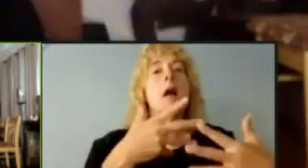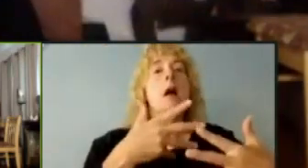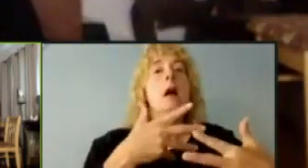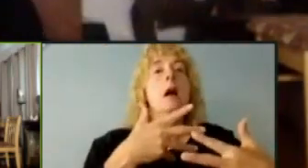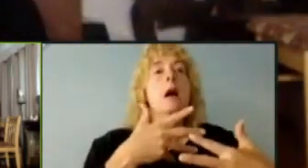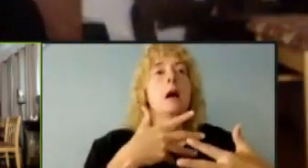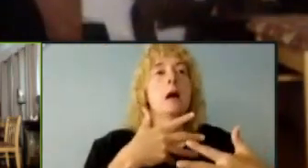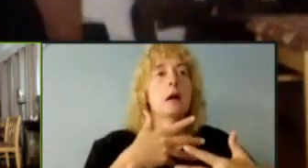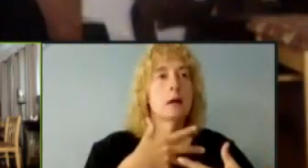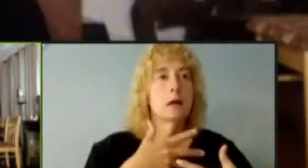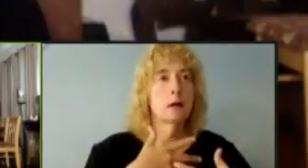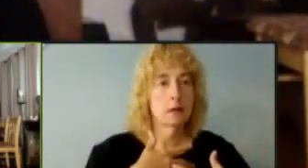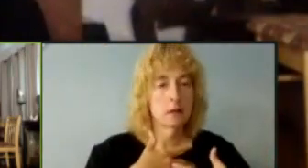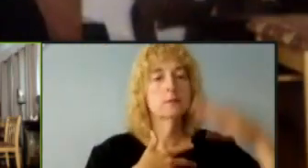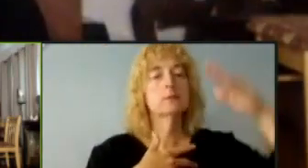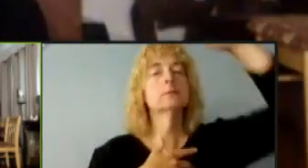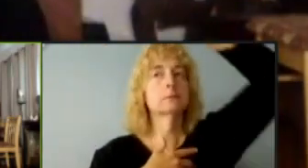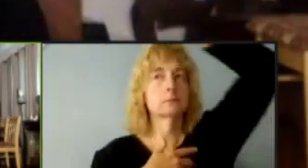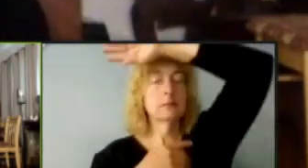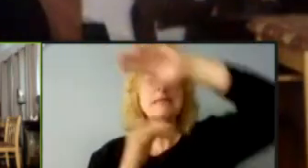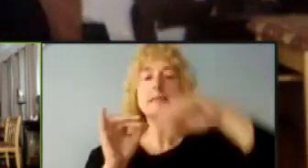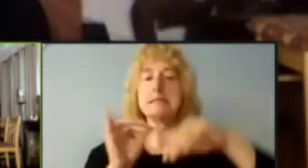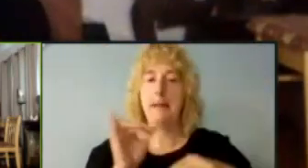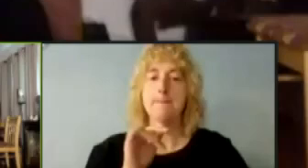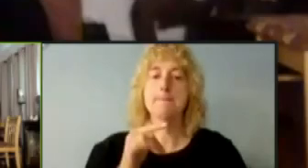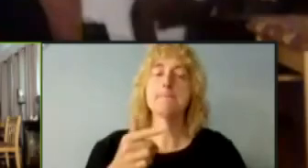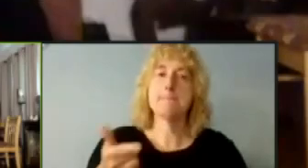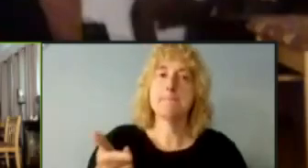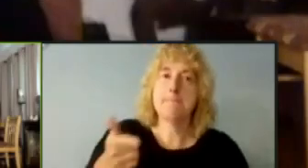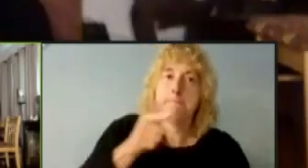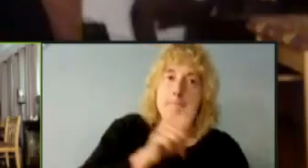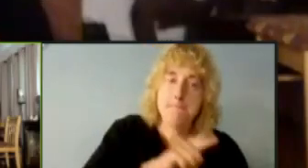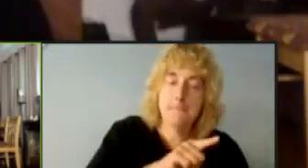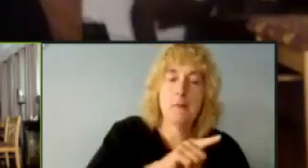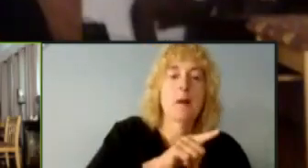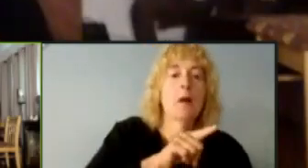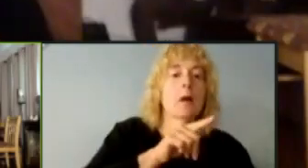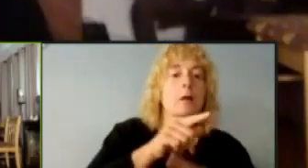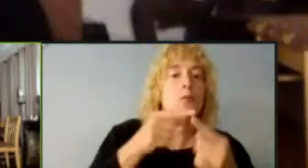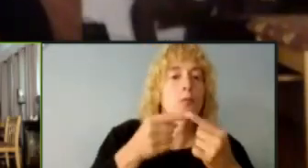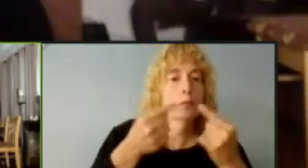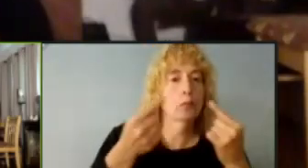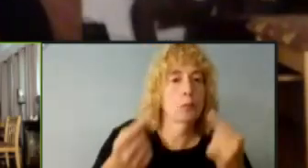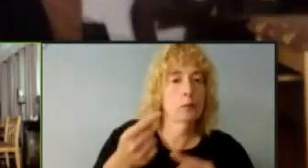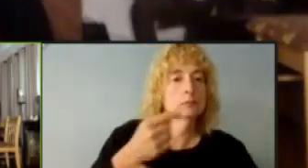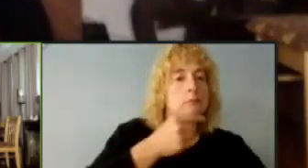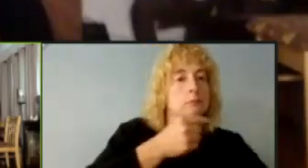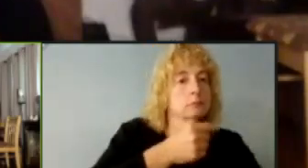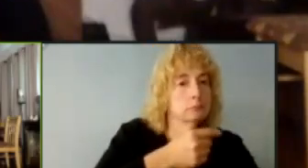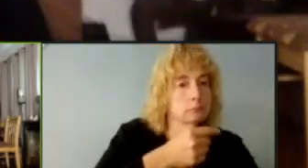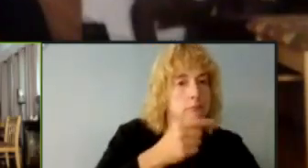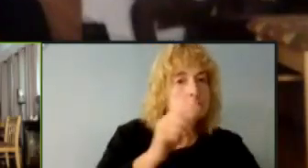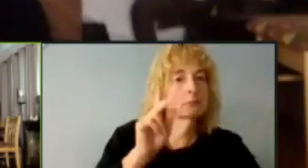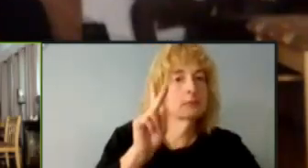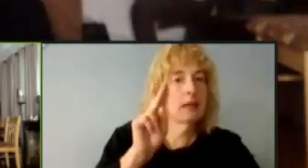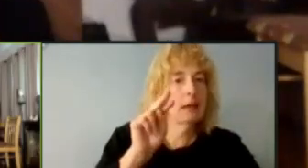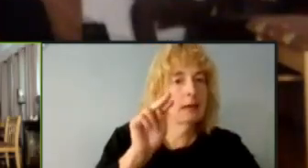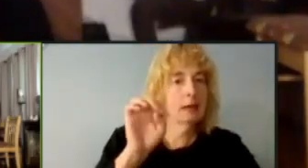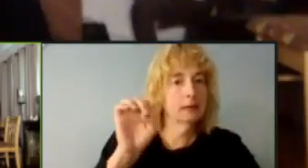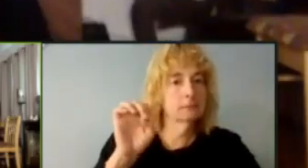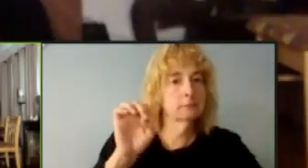the other side, inhale, bring one arm up, wave to the top of your mountain,